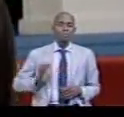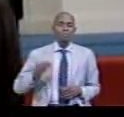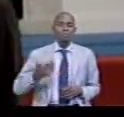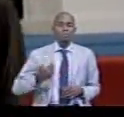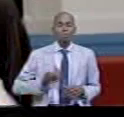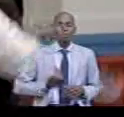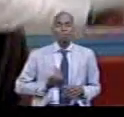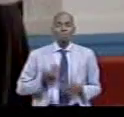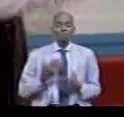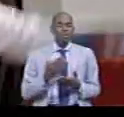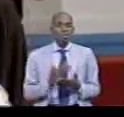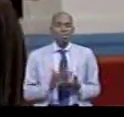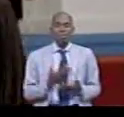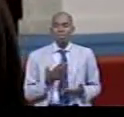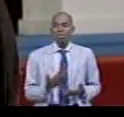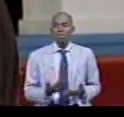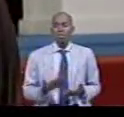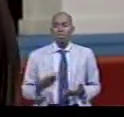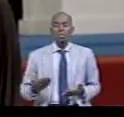soul.